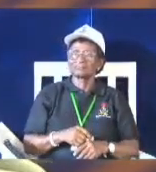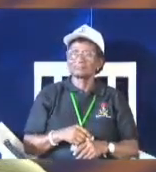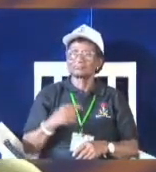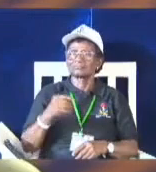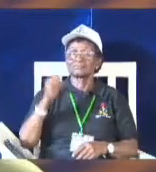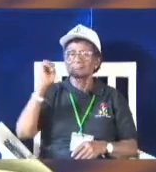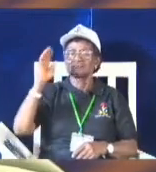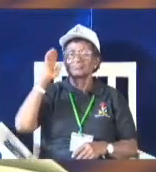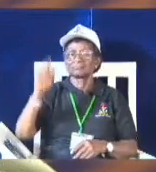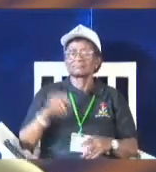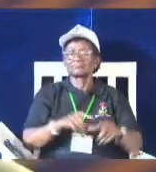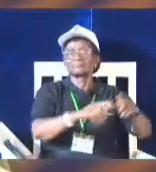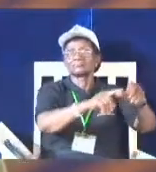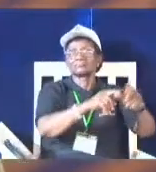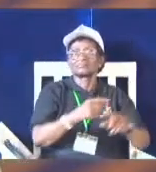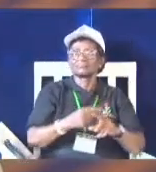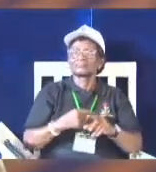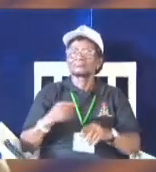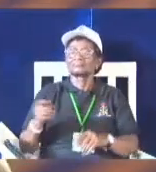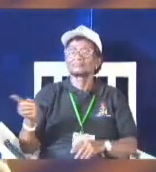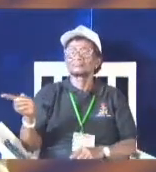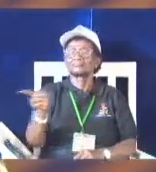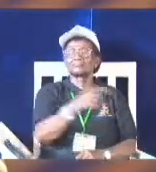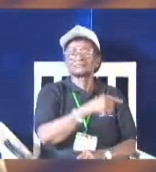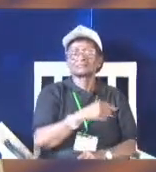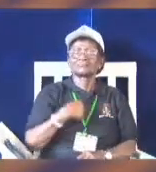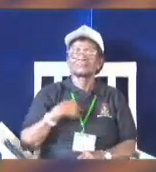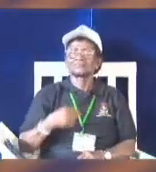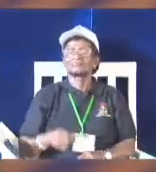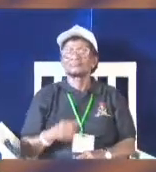He will do what? He will flee.